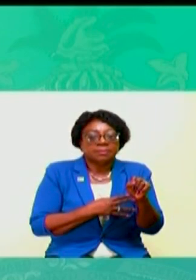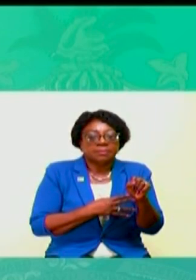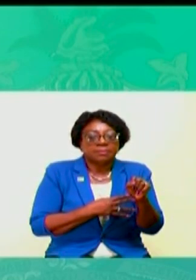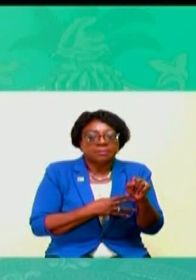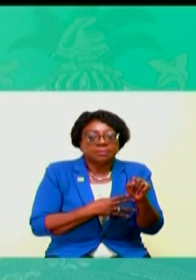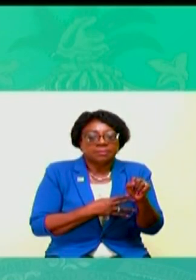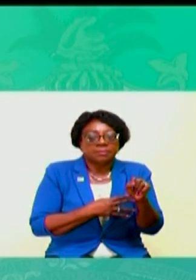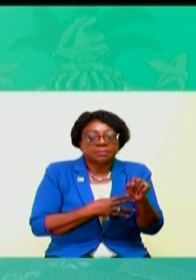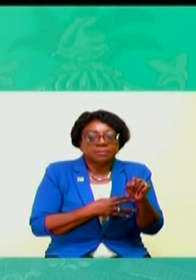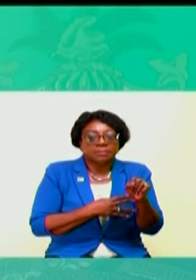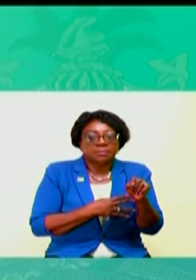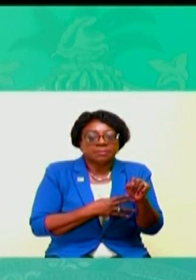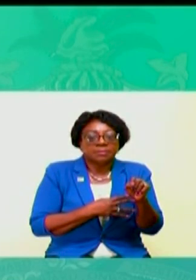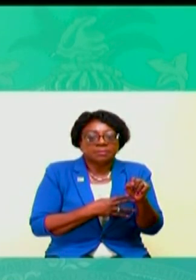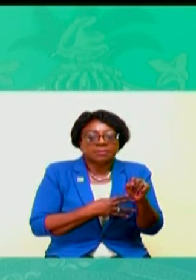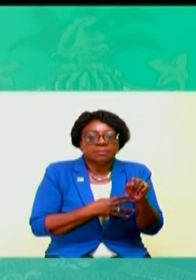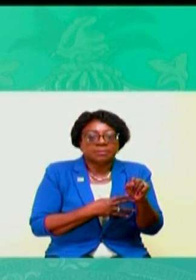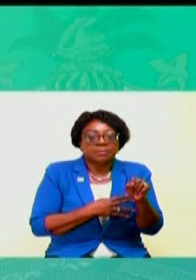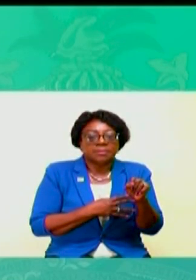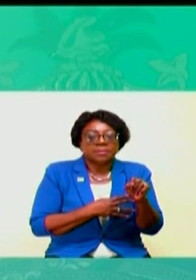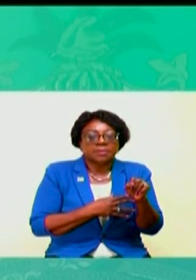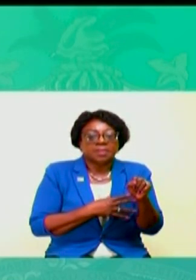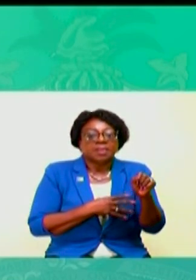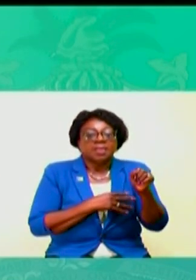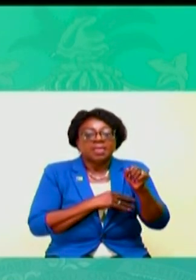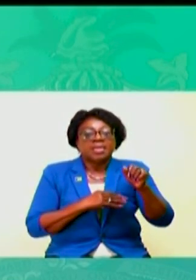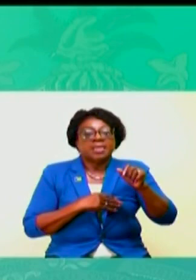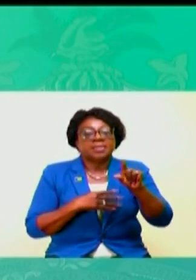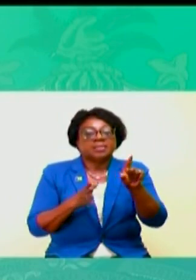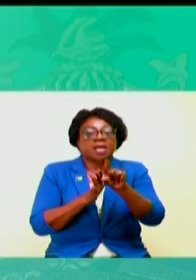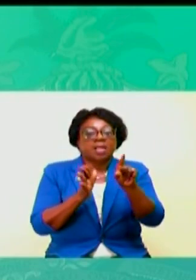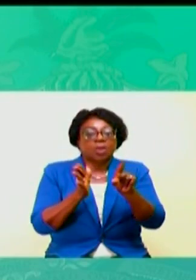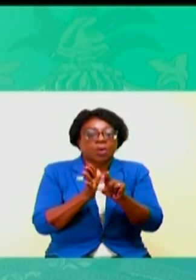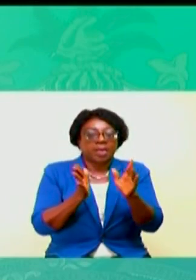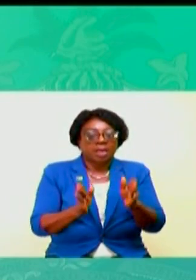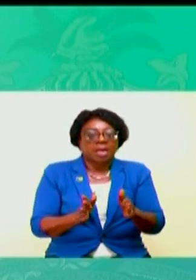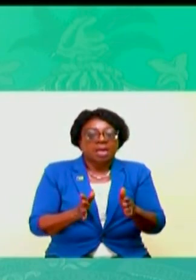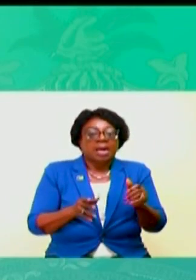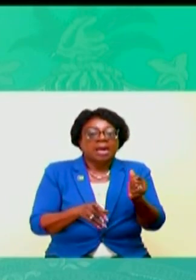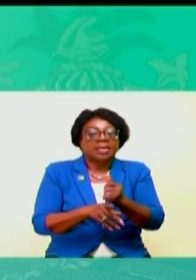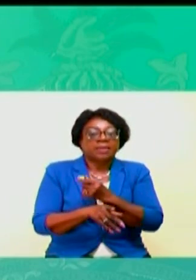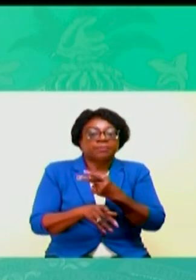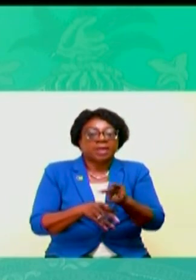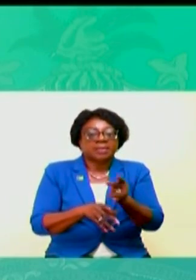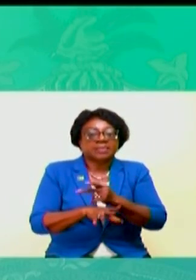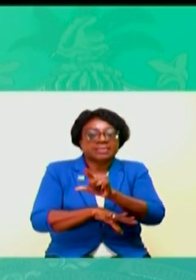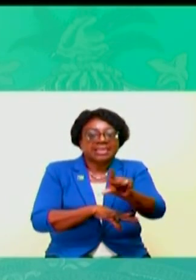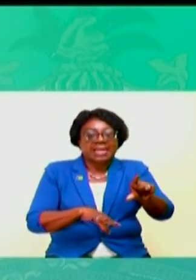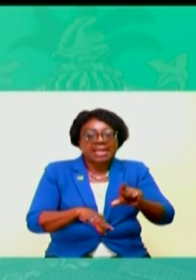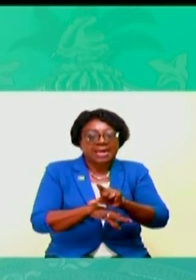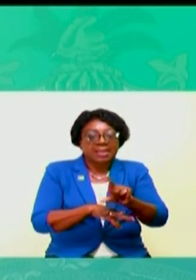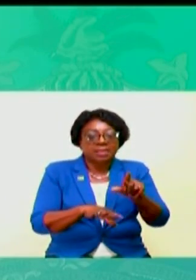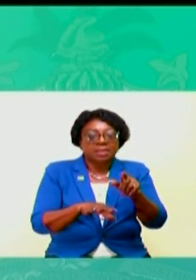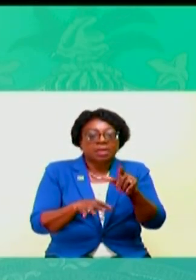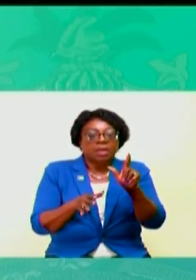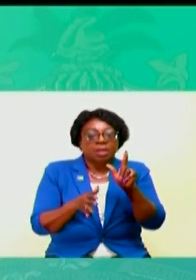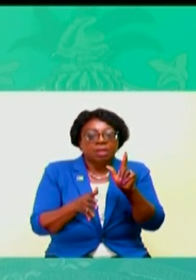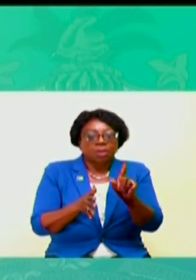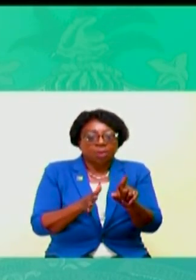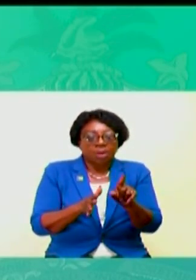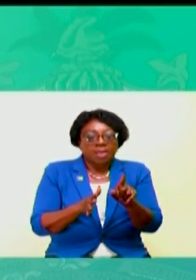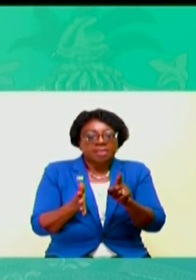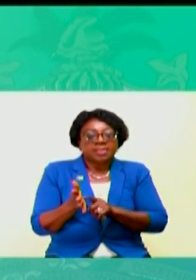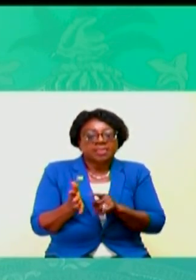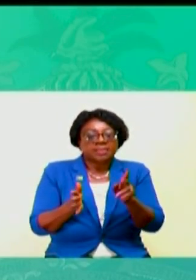Okay, thank you very much. He is an attorney at law, and he practices land law. Right. This plan